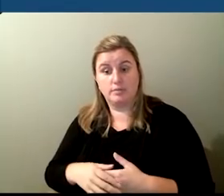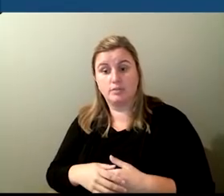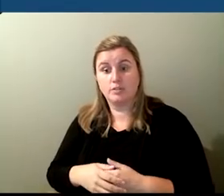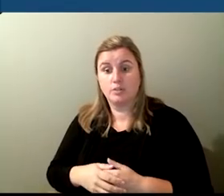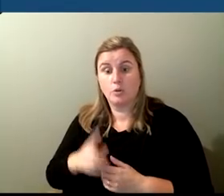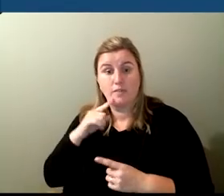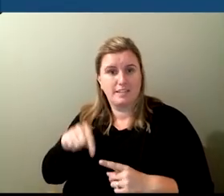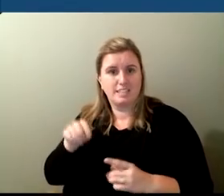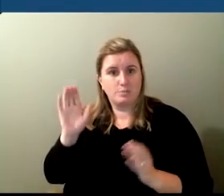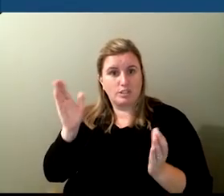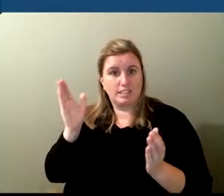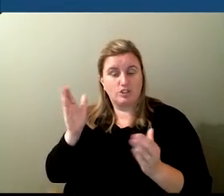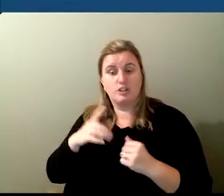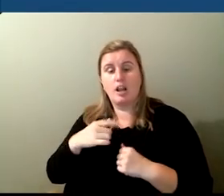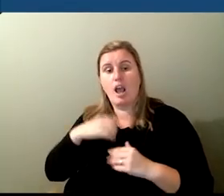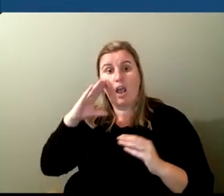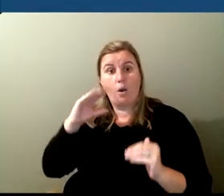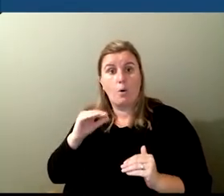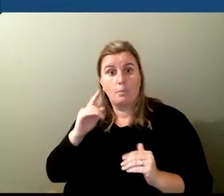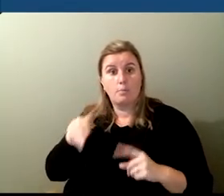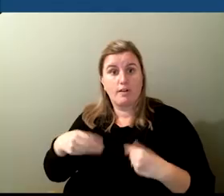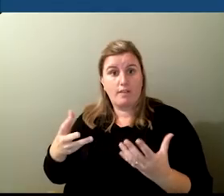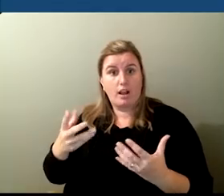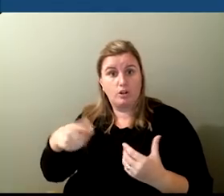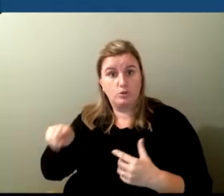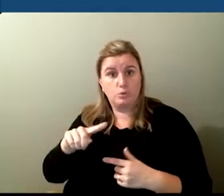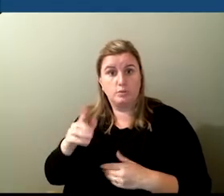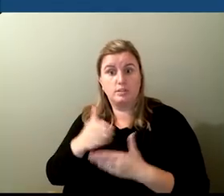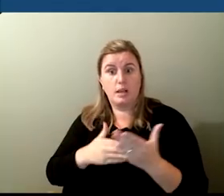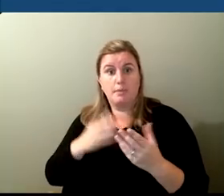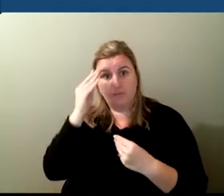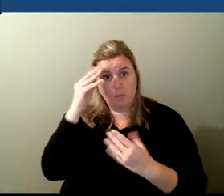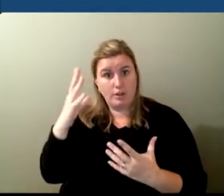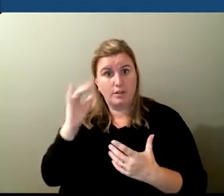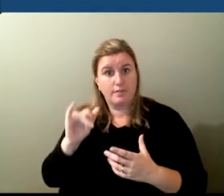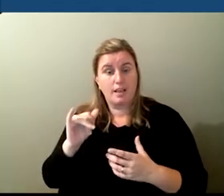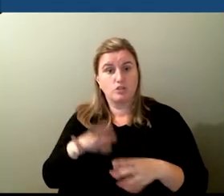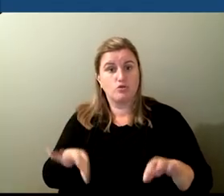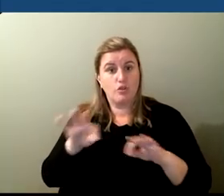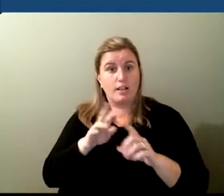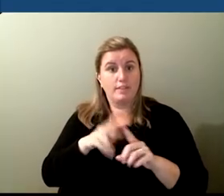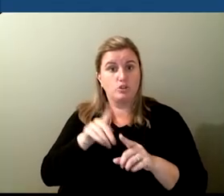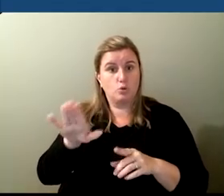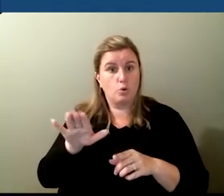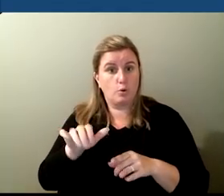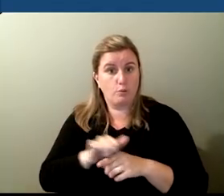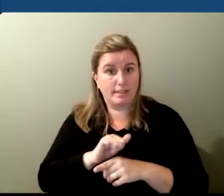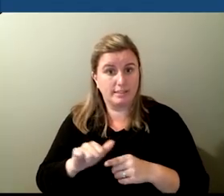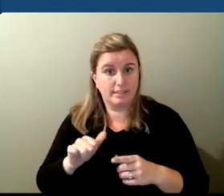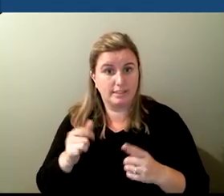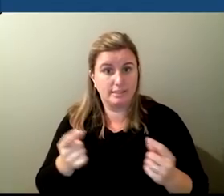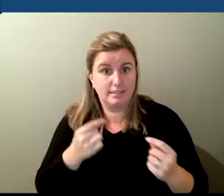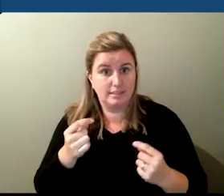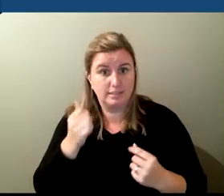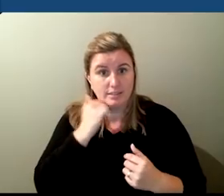this presentation. I hope that it provided some information that it's relevant to your practices, and